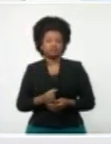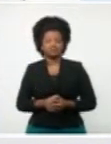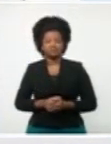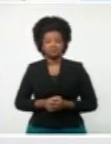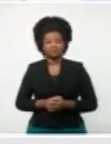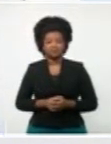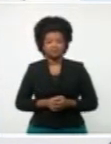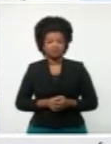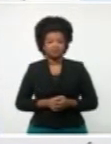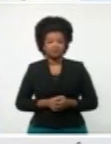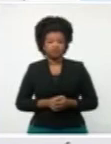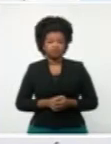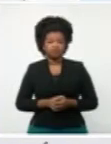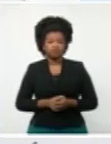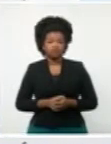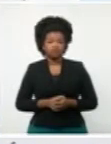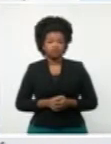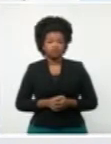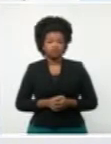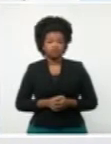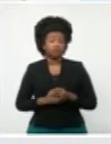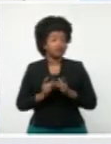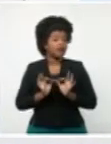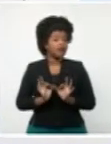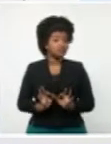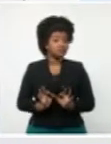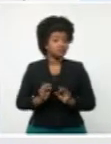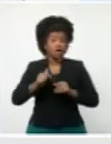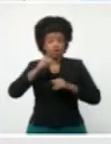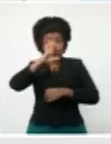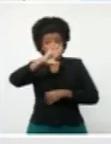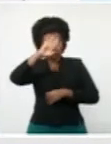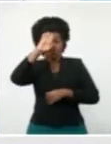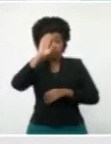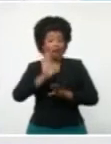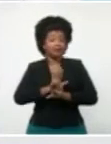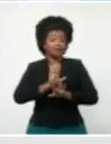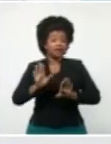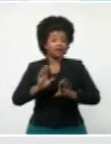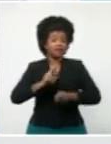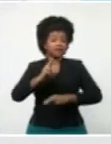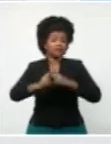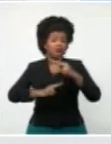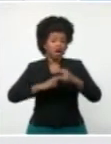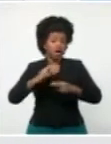122,603 samples of people suspected with the disease, and of them,